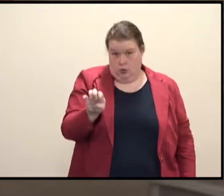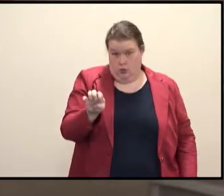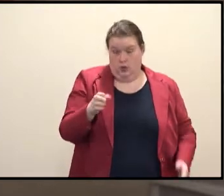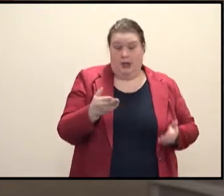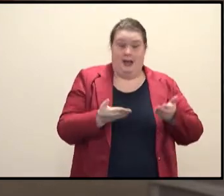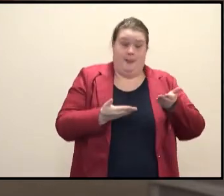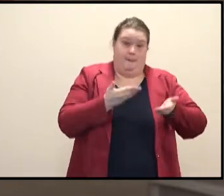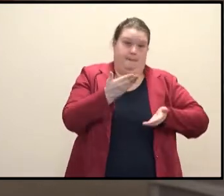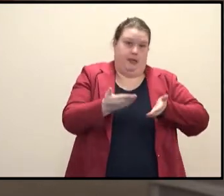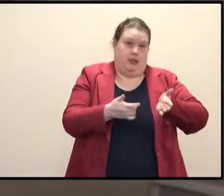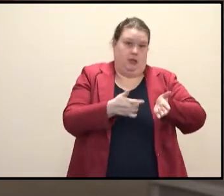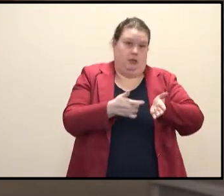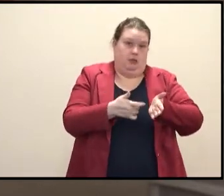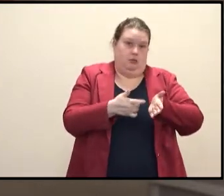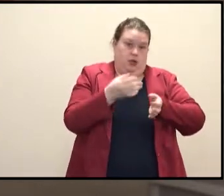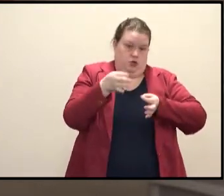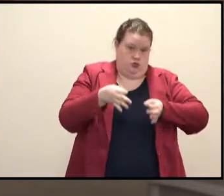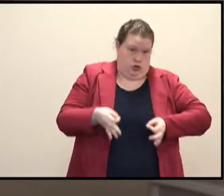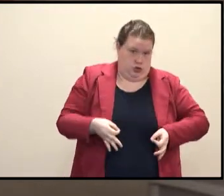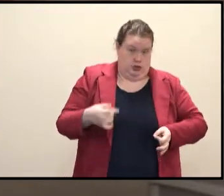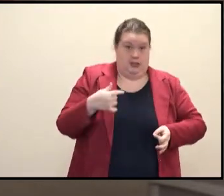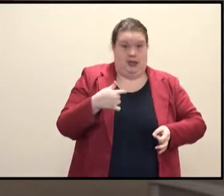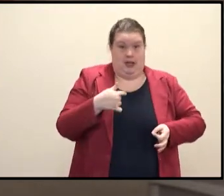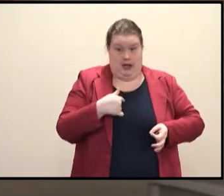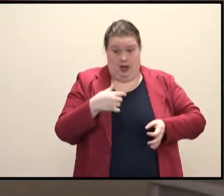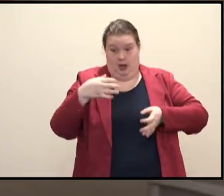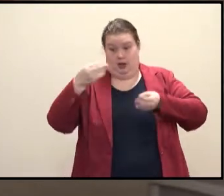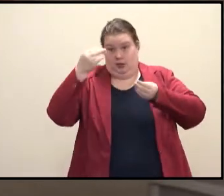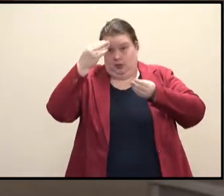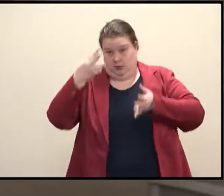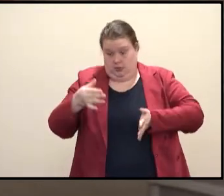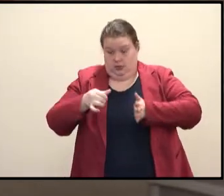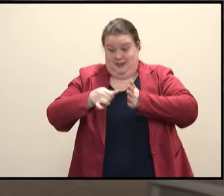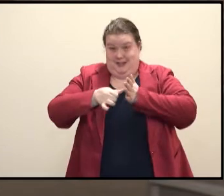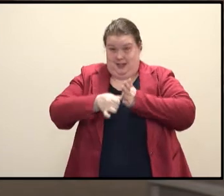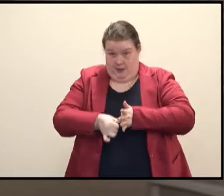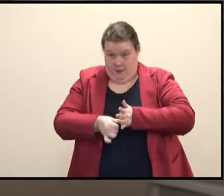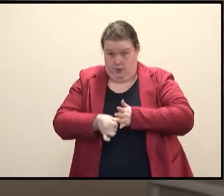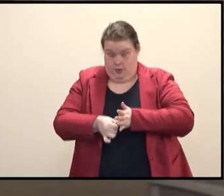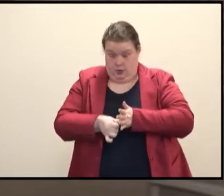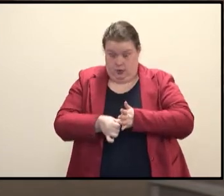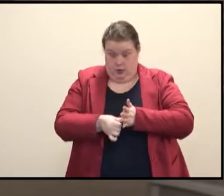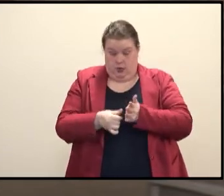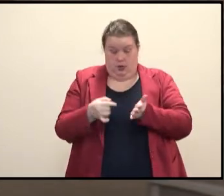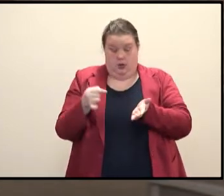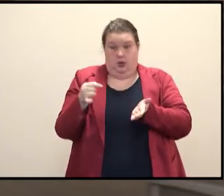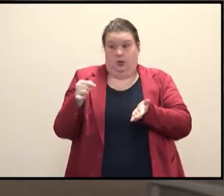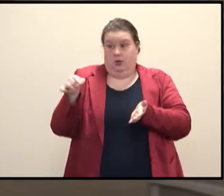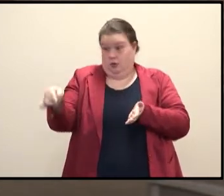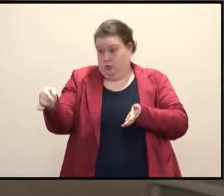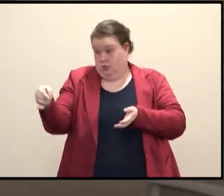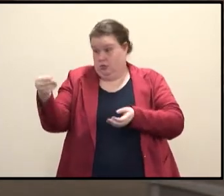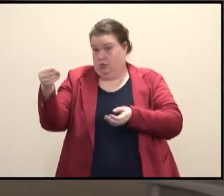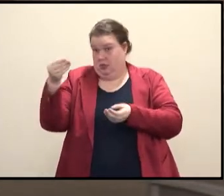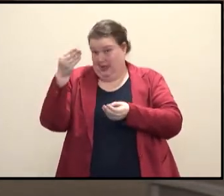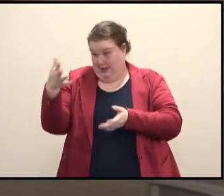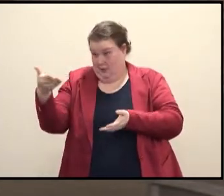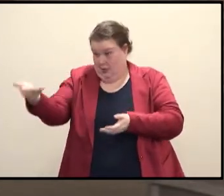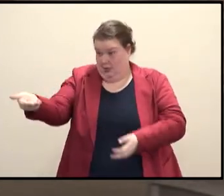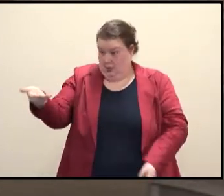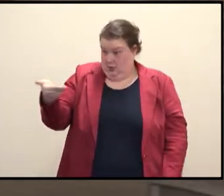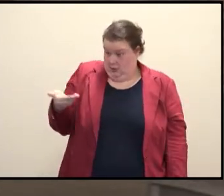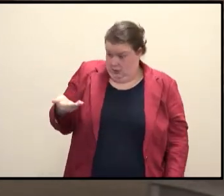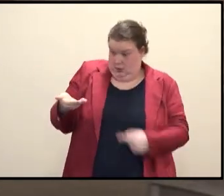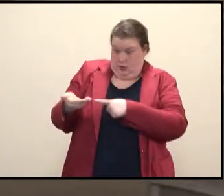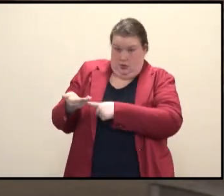and I reviewed the submittal requirements, emphasizing that the information that the contractors included in their proposal was